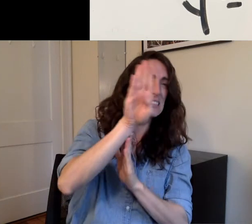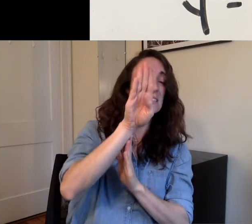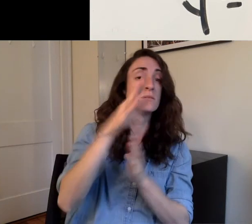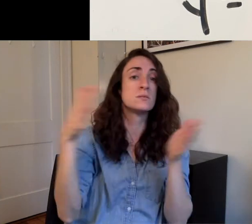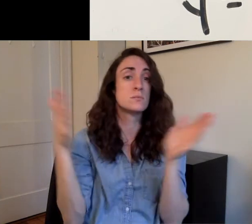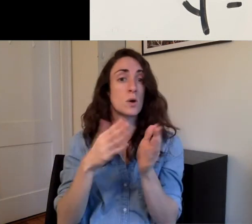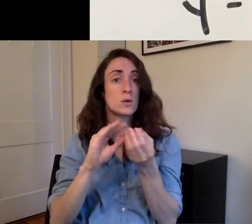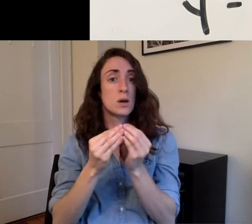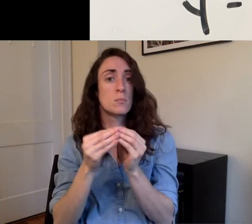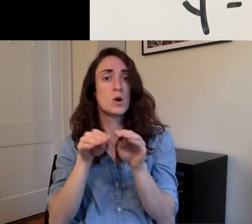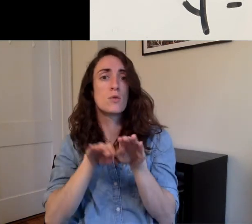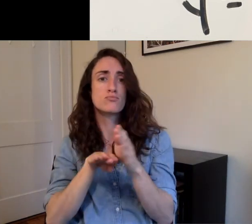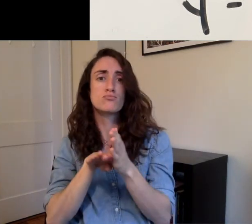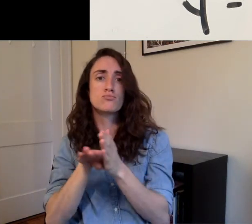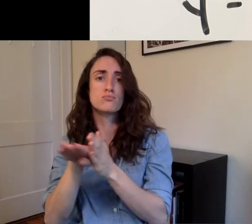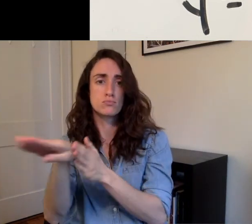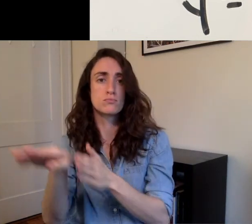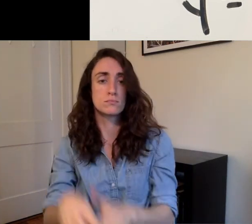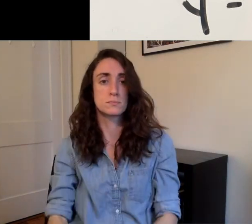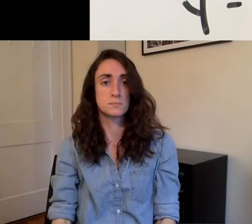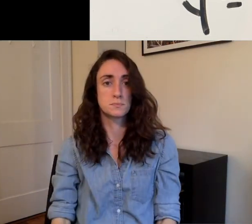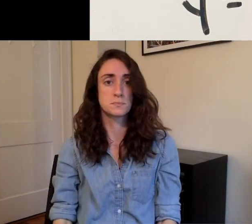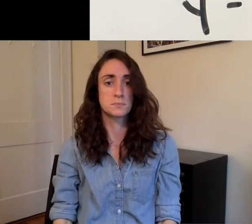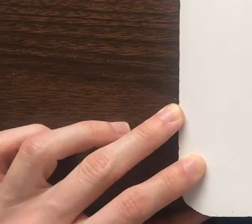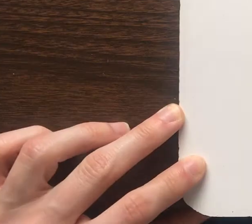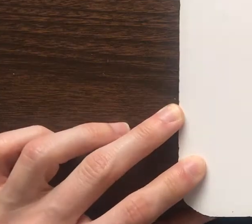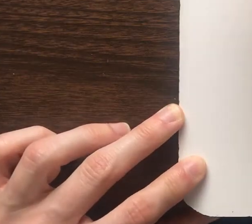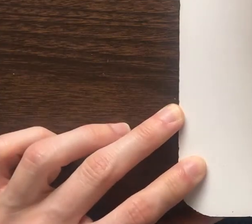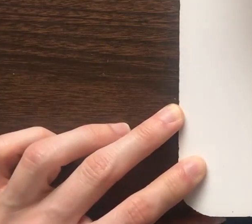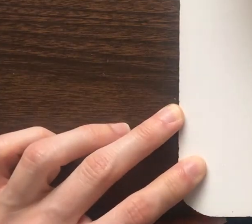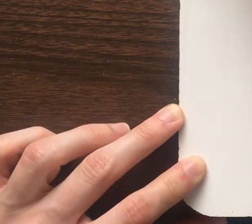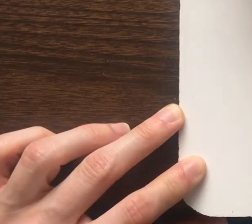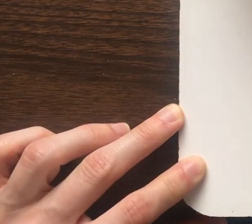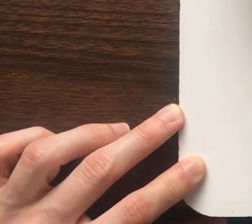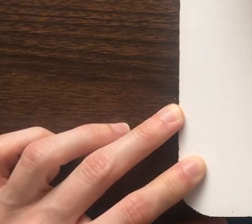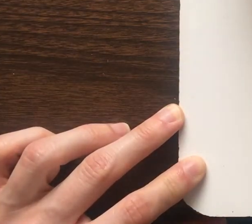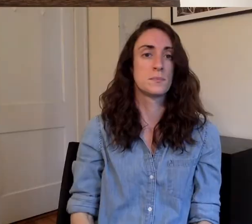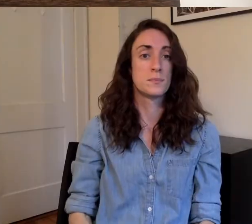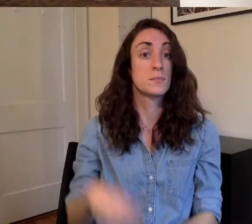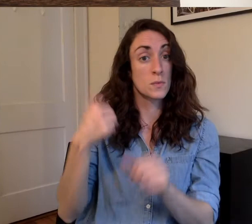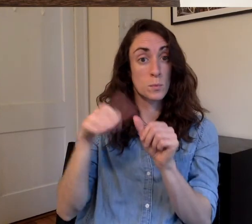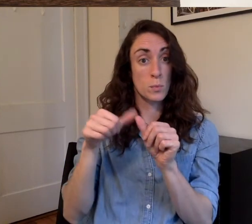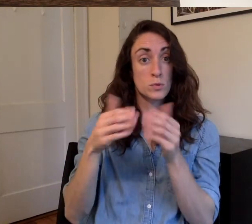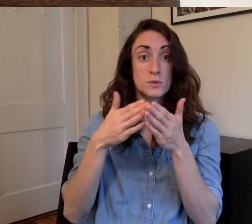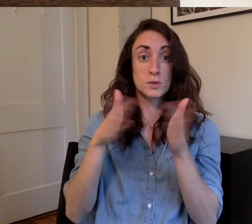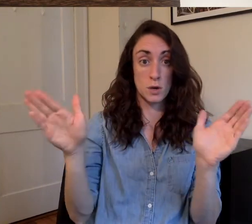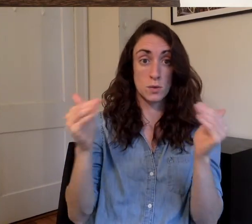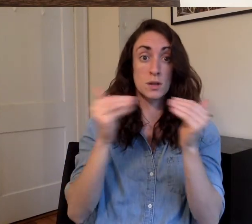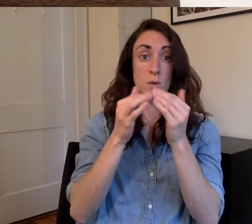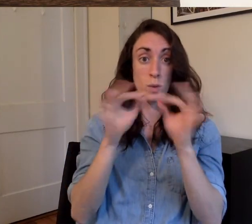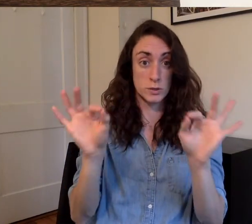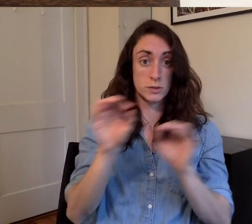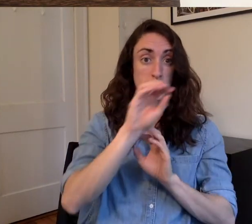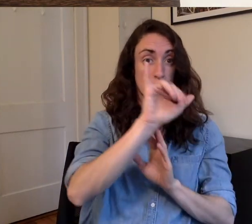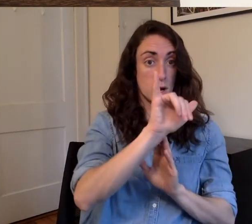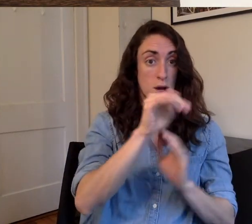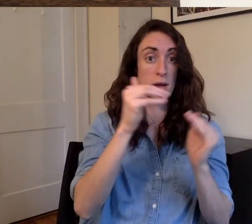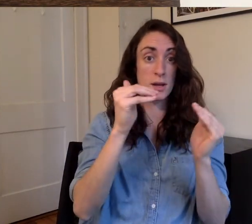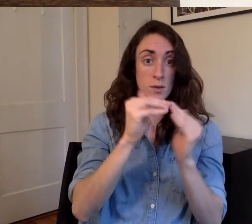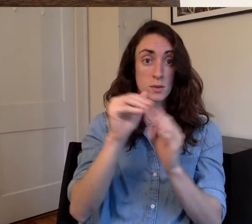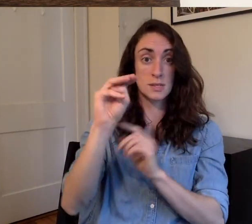number that's multiplying x gets larger, the steepness increases, and as it gets smaller, the graph gets shallower.